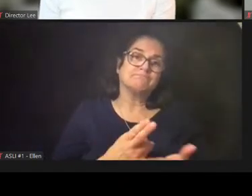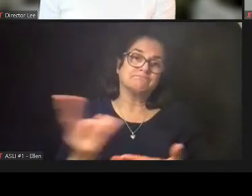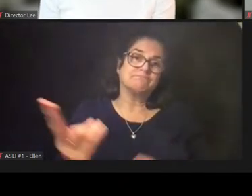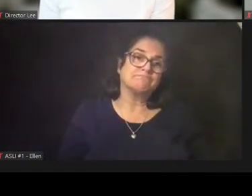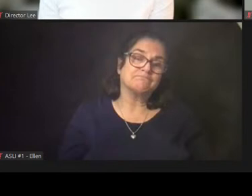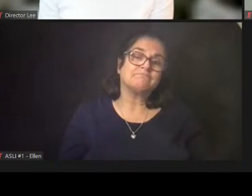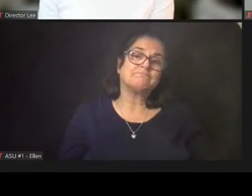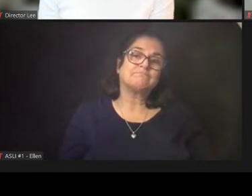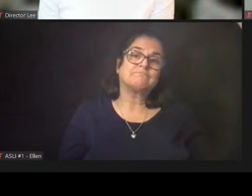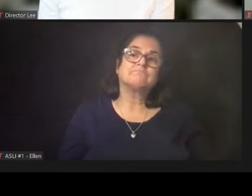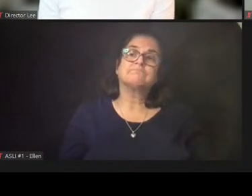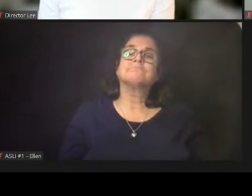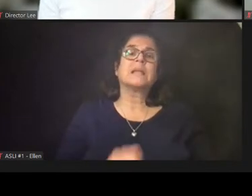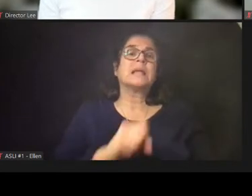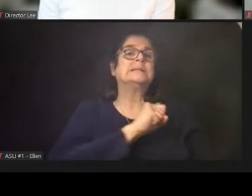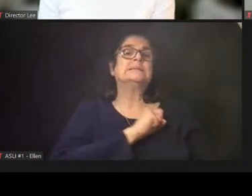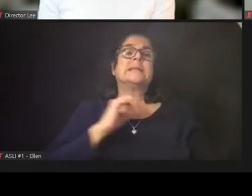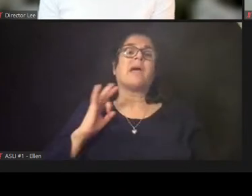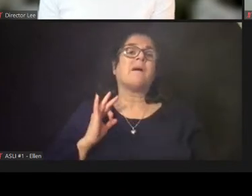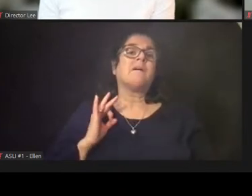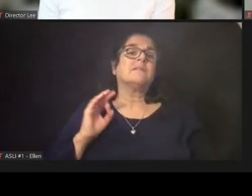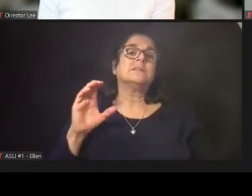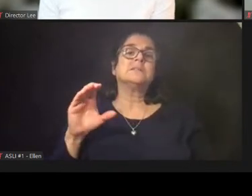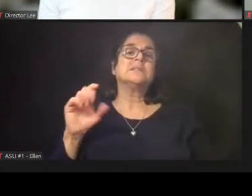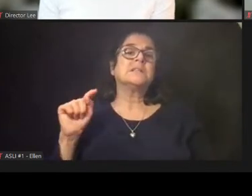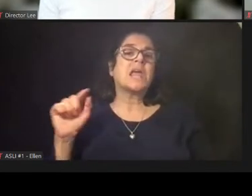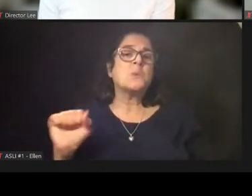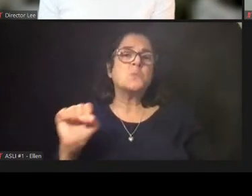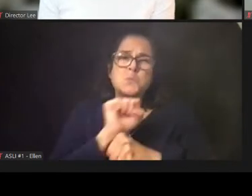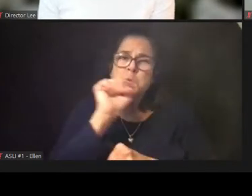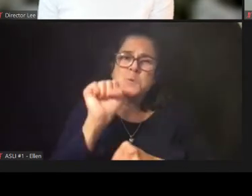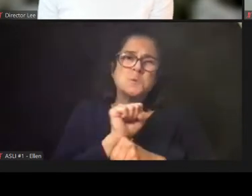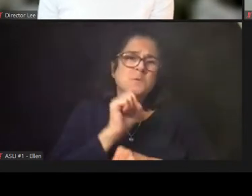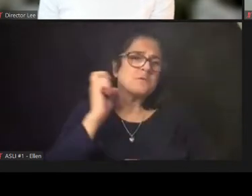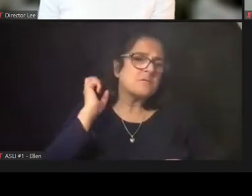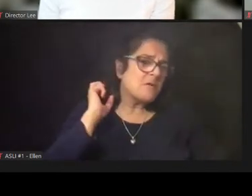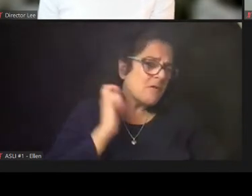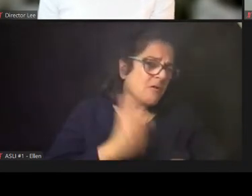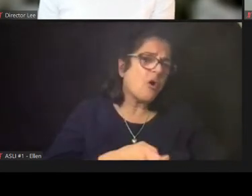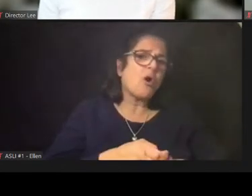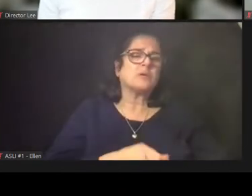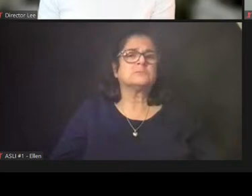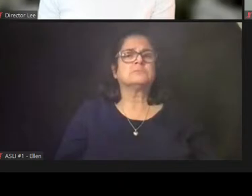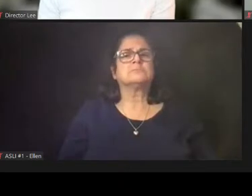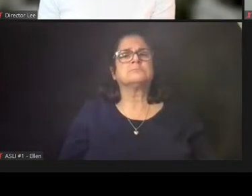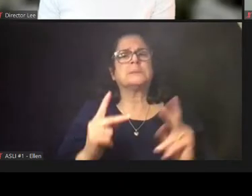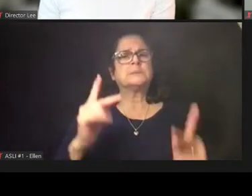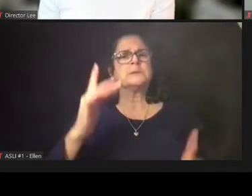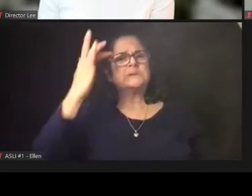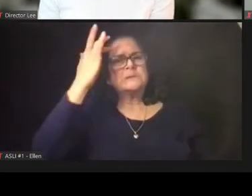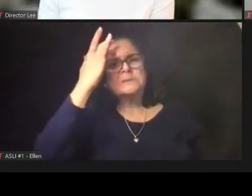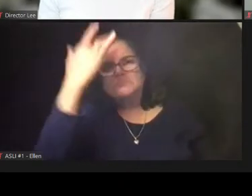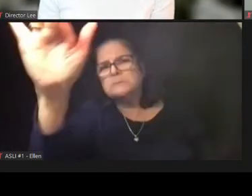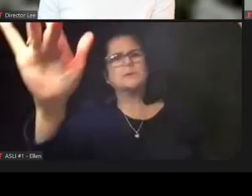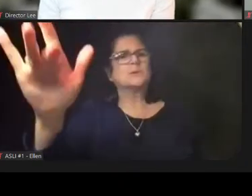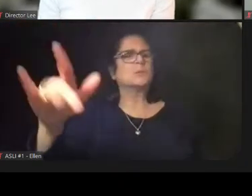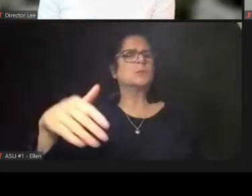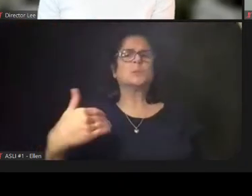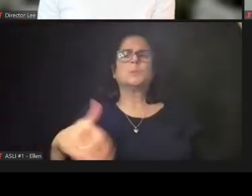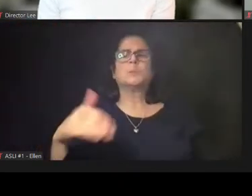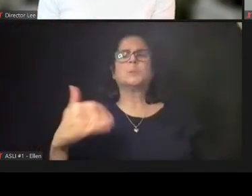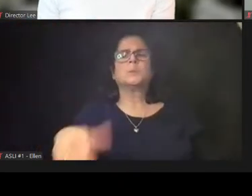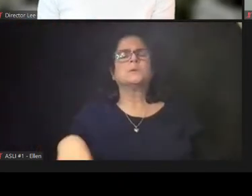The dedication of the staff, the hard work, the brains, it's a really an